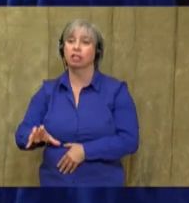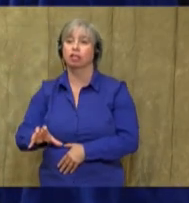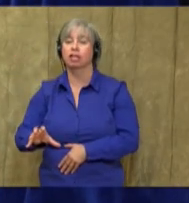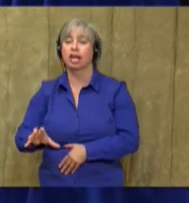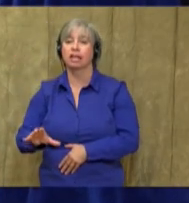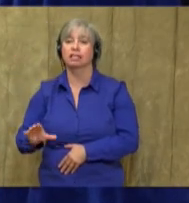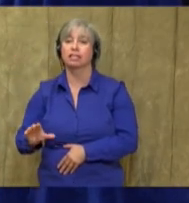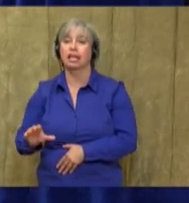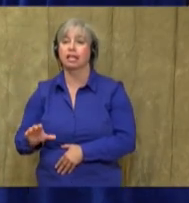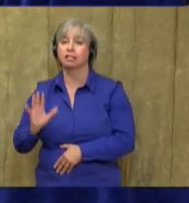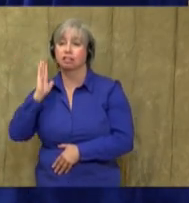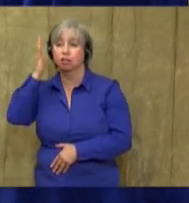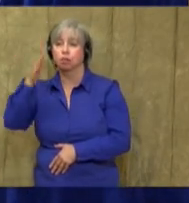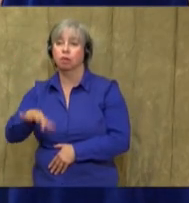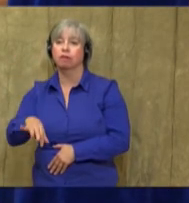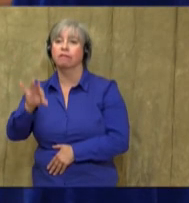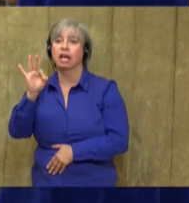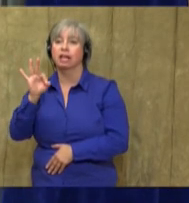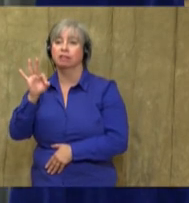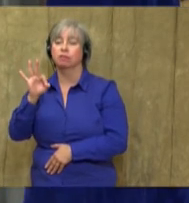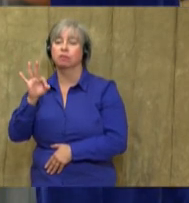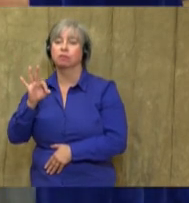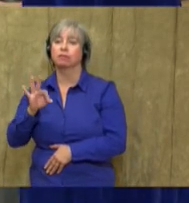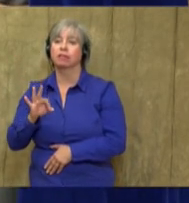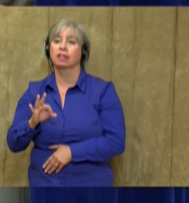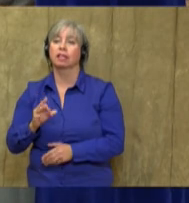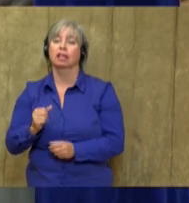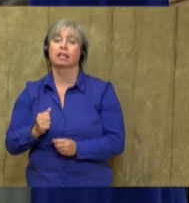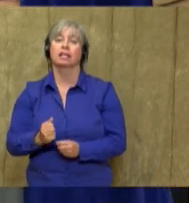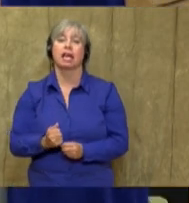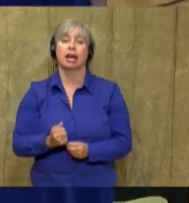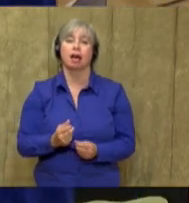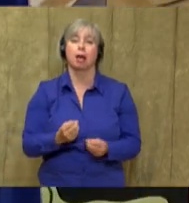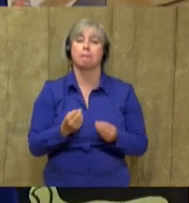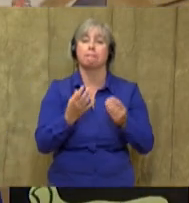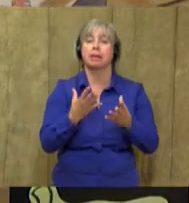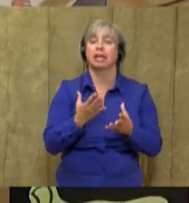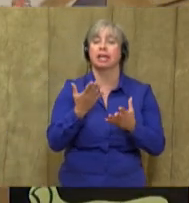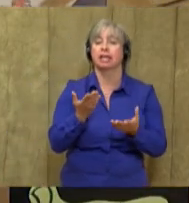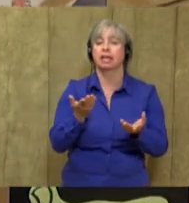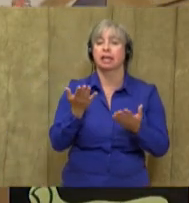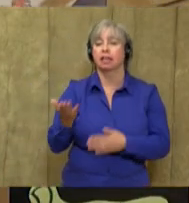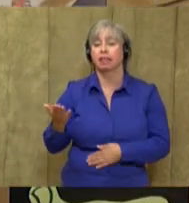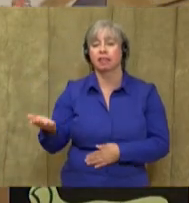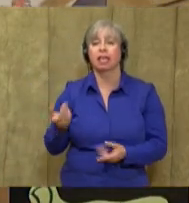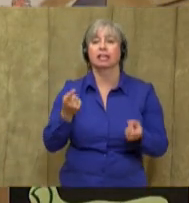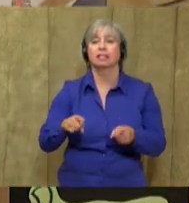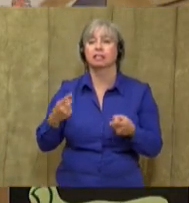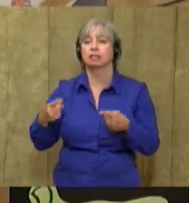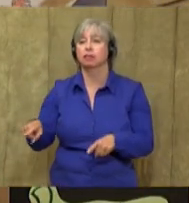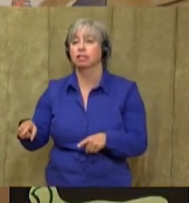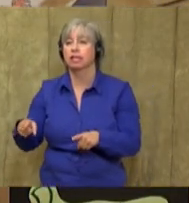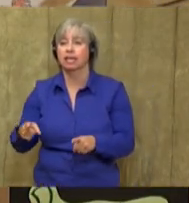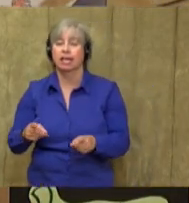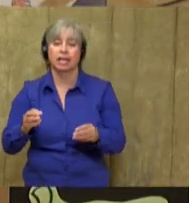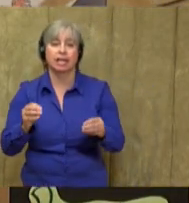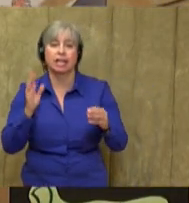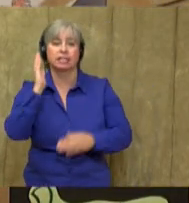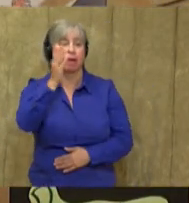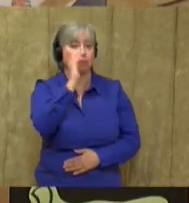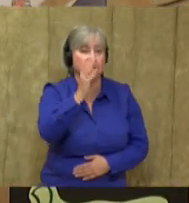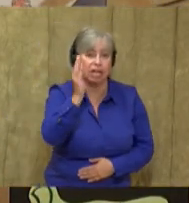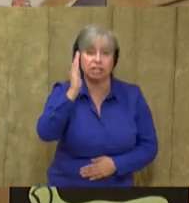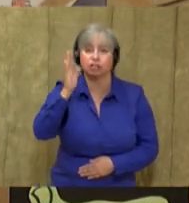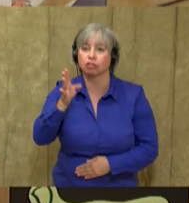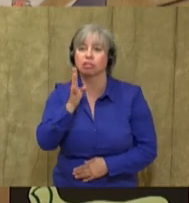discover. Now, lots of things were happening during the Renaissance and the Reformation, and I sped through all of that really, really